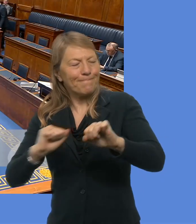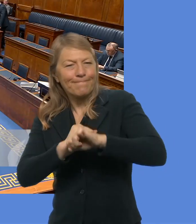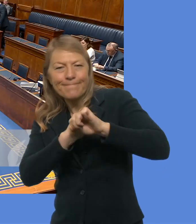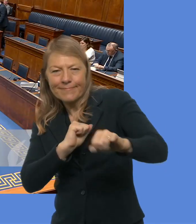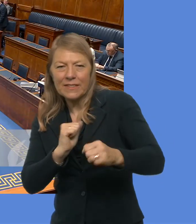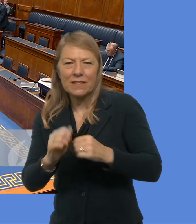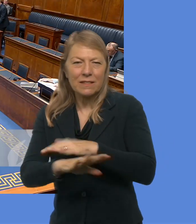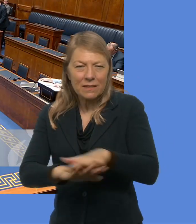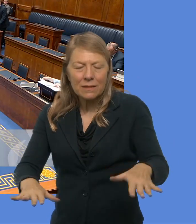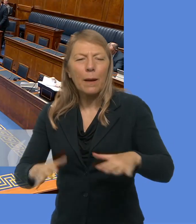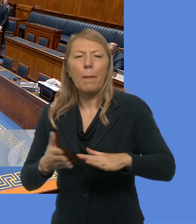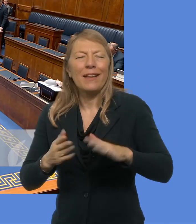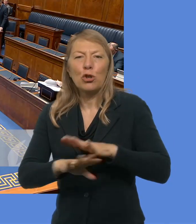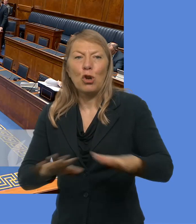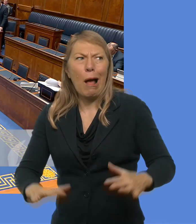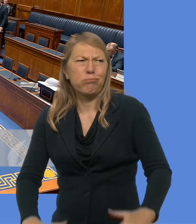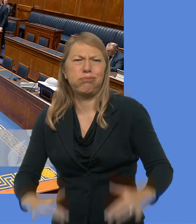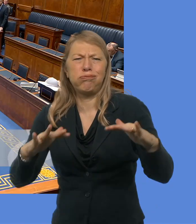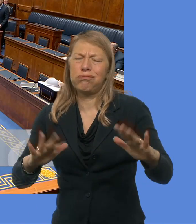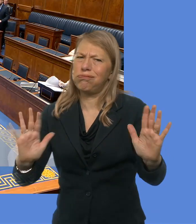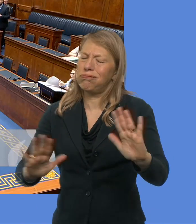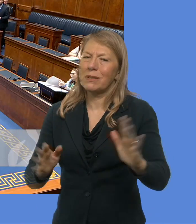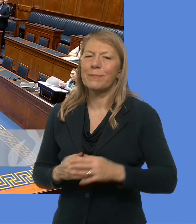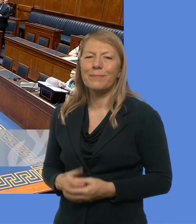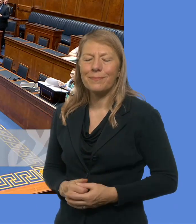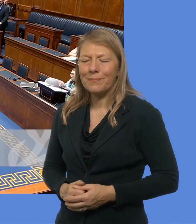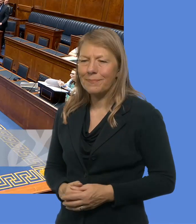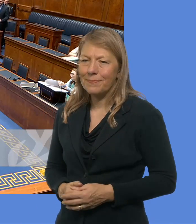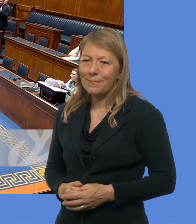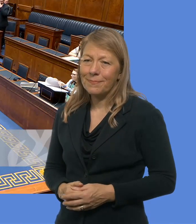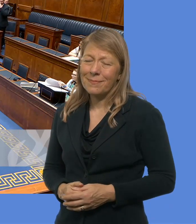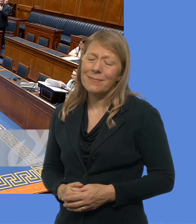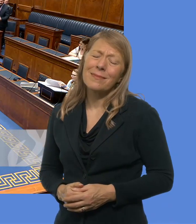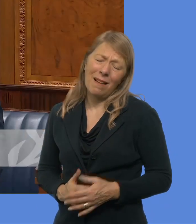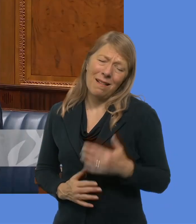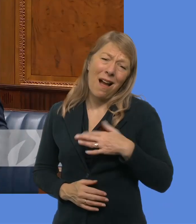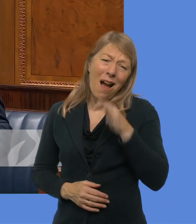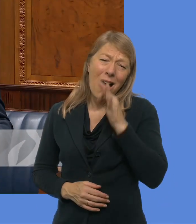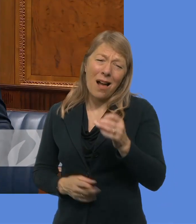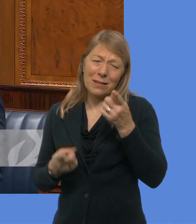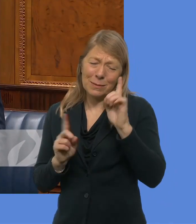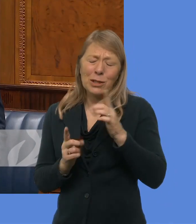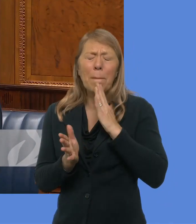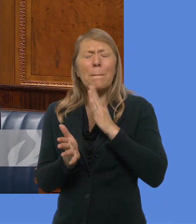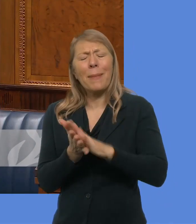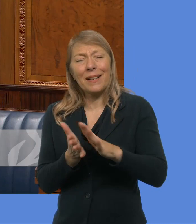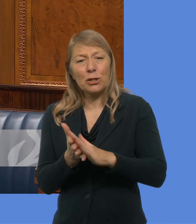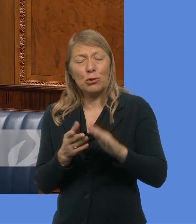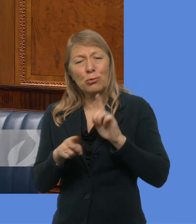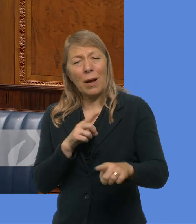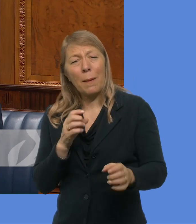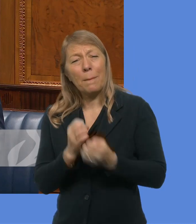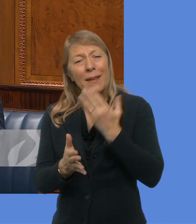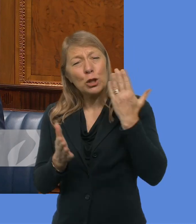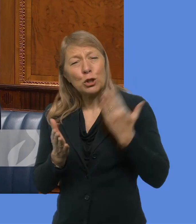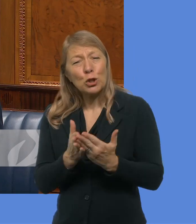McGrath. Deputy Speaker, could I ask the Minister to use every effort that she can to try and influence that we get a cross-executive response to